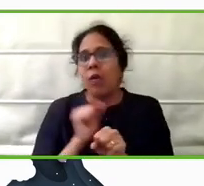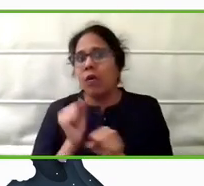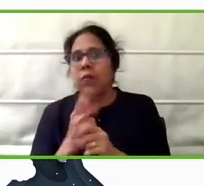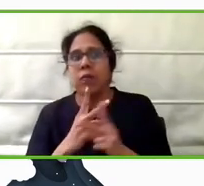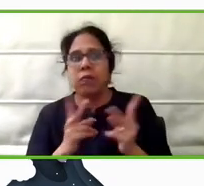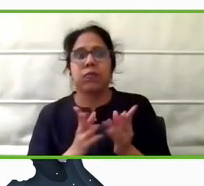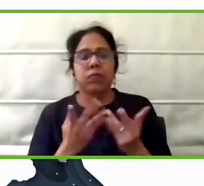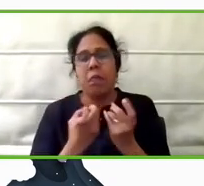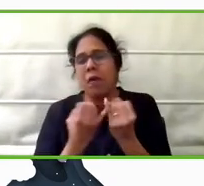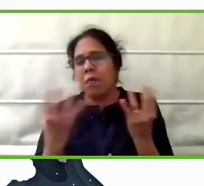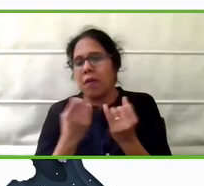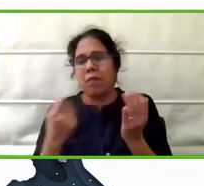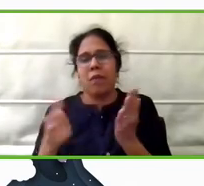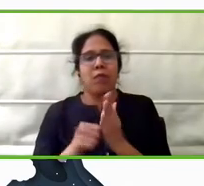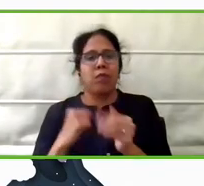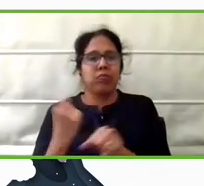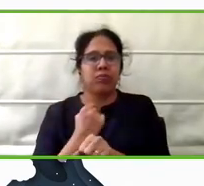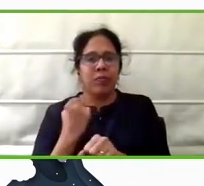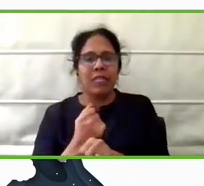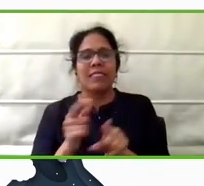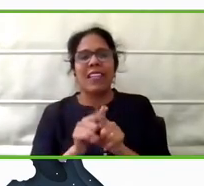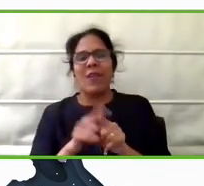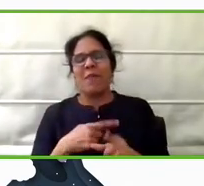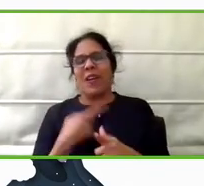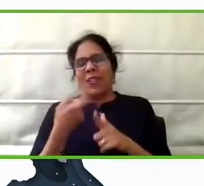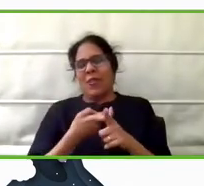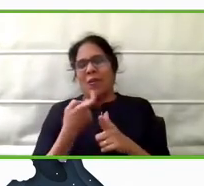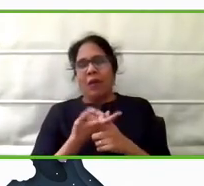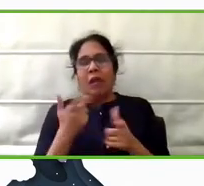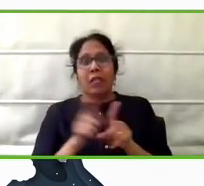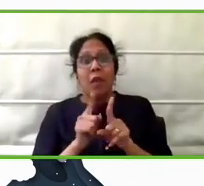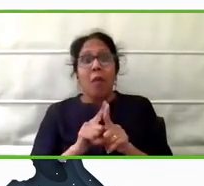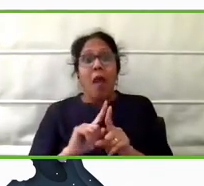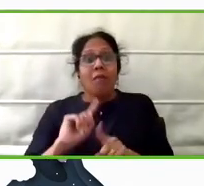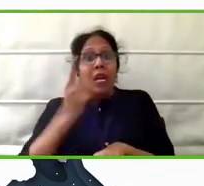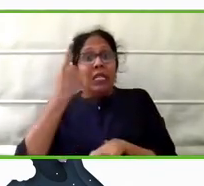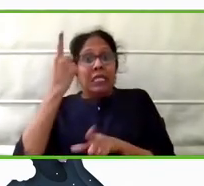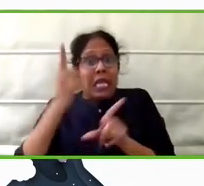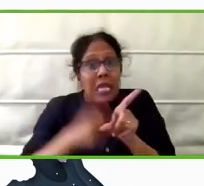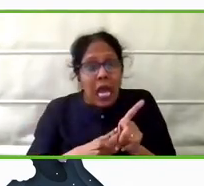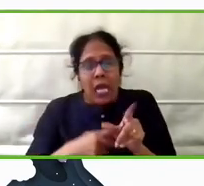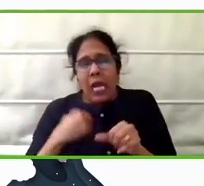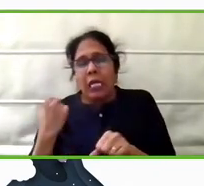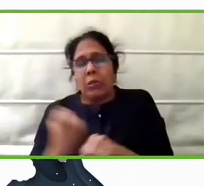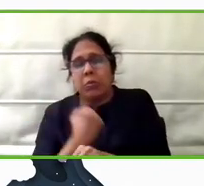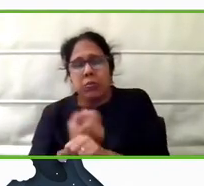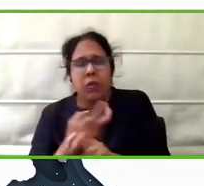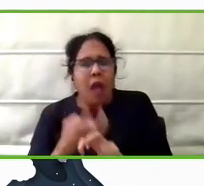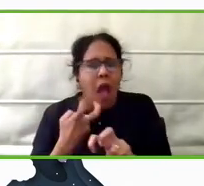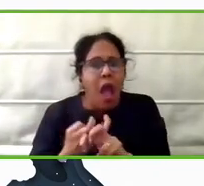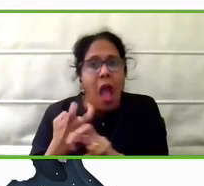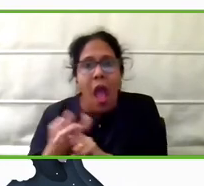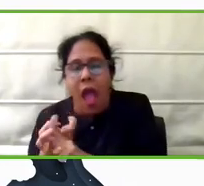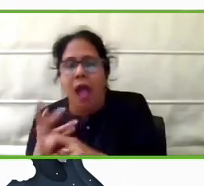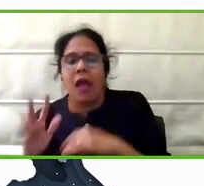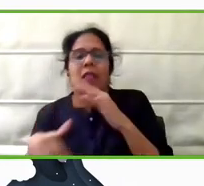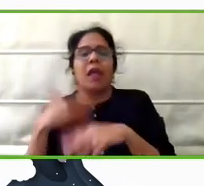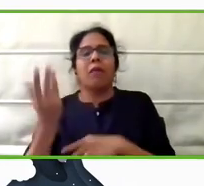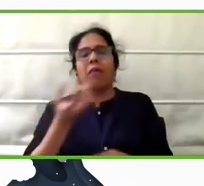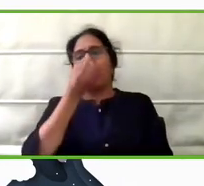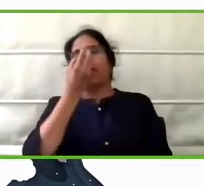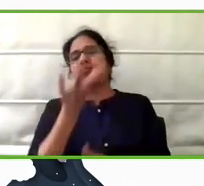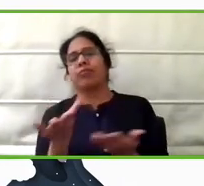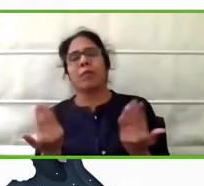several months. So I joke with people and I say, you know, if I can get some of the tough stuff out in the first year of this new job, then hopefully things can look better from here.